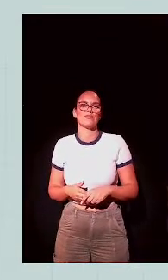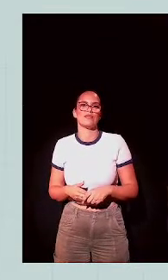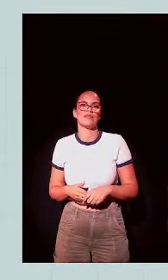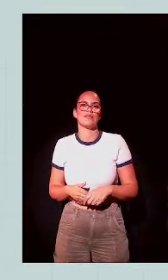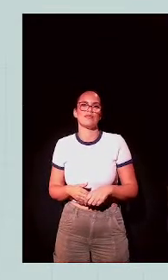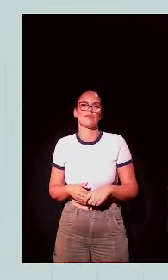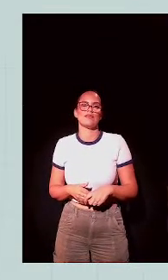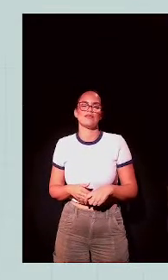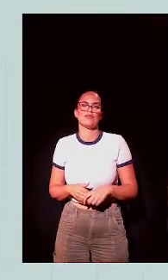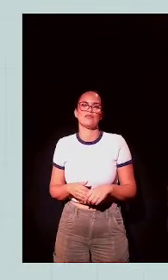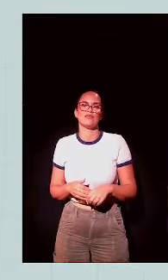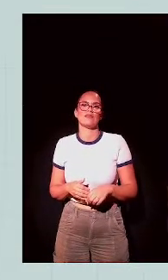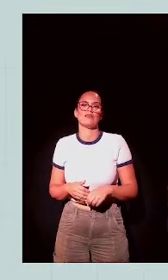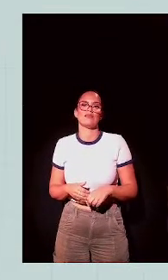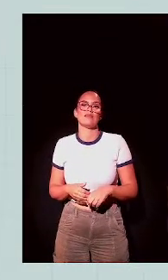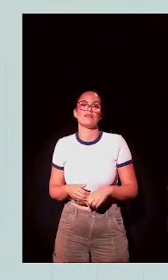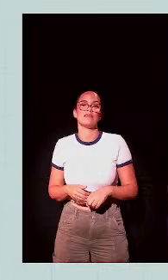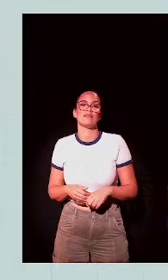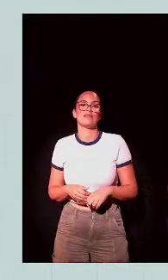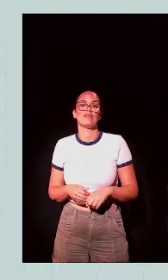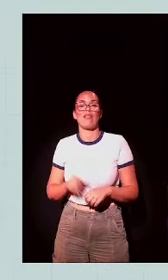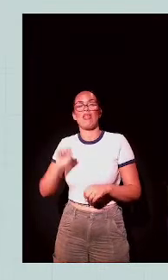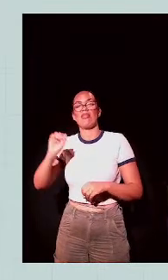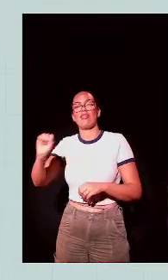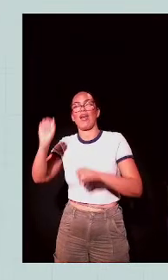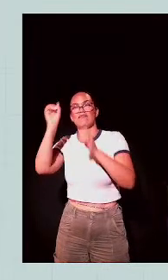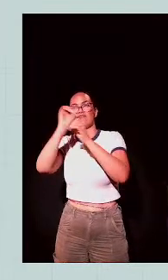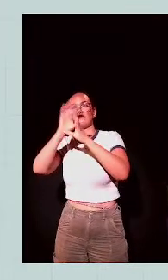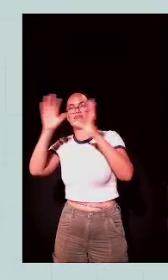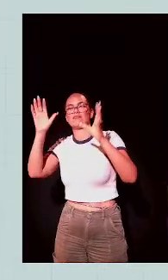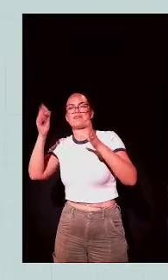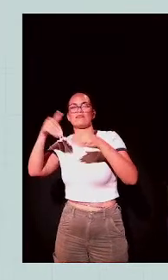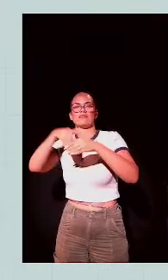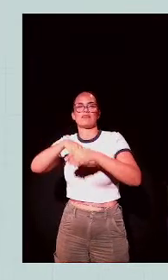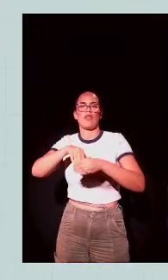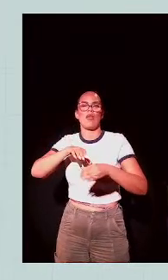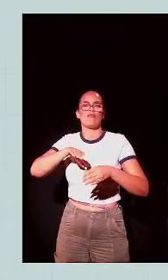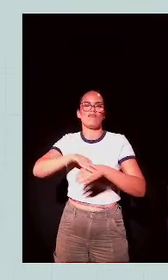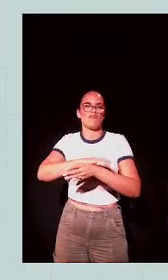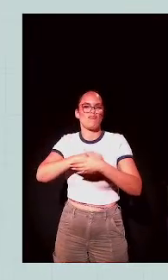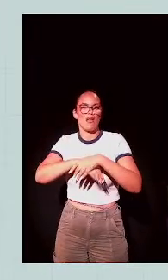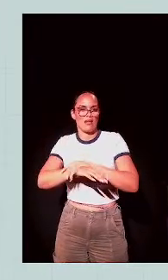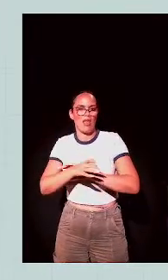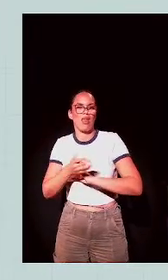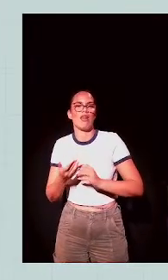into practical sense, so this is just a patch on my system,